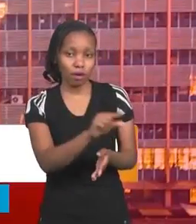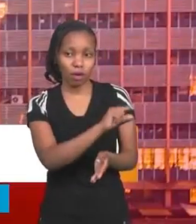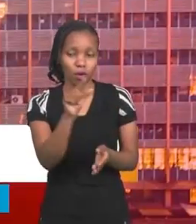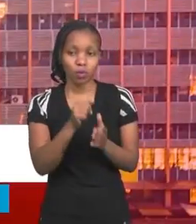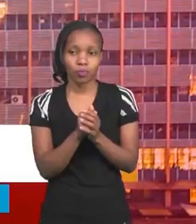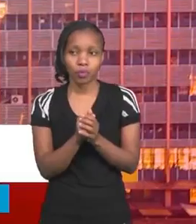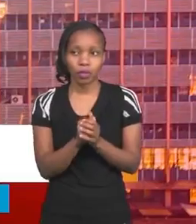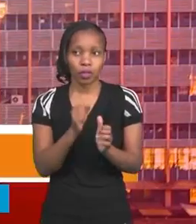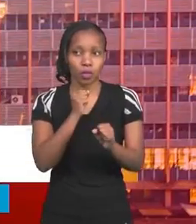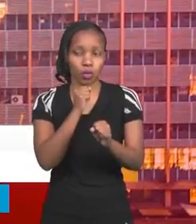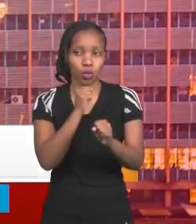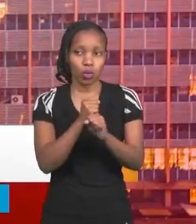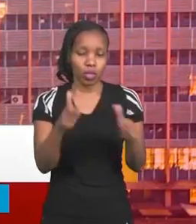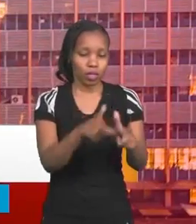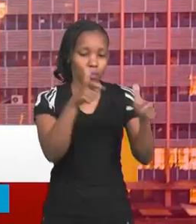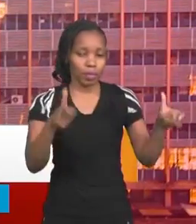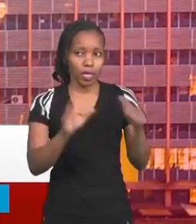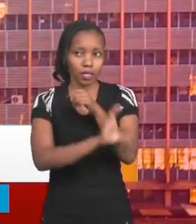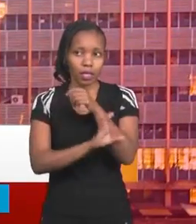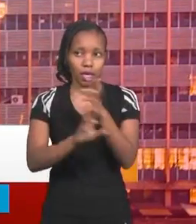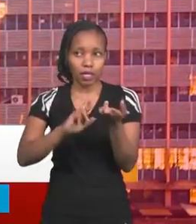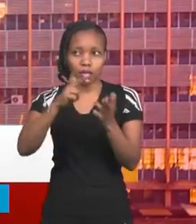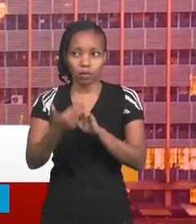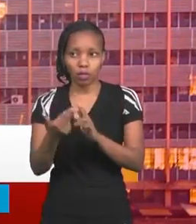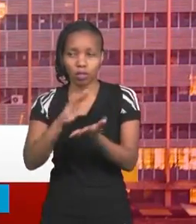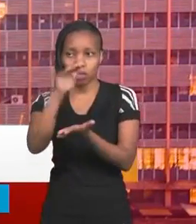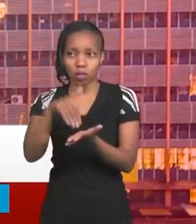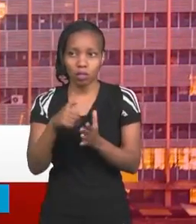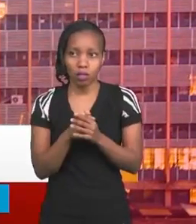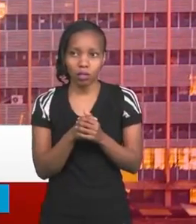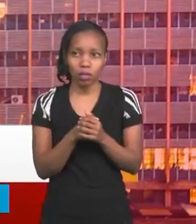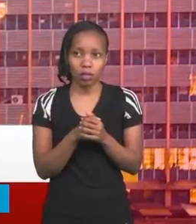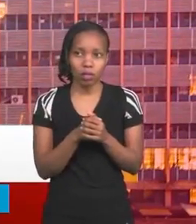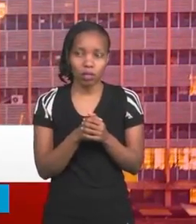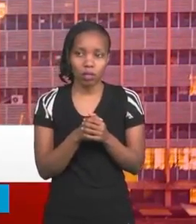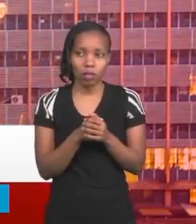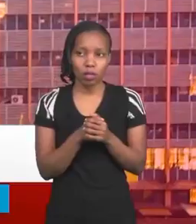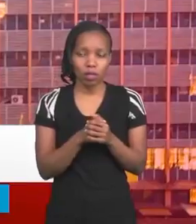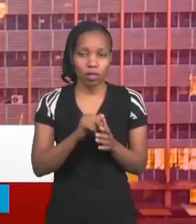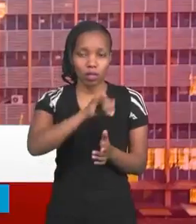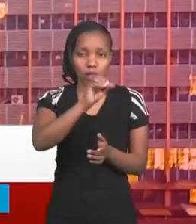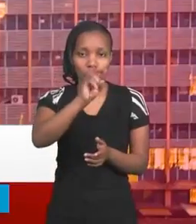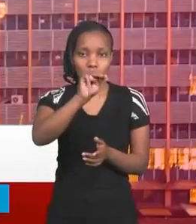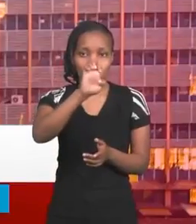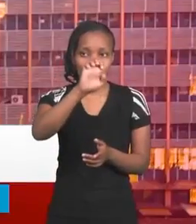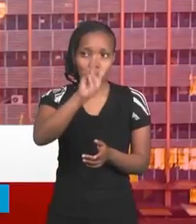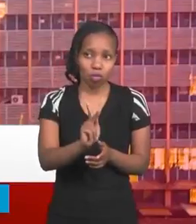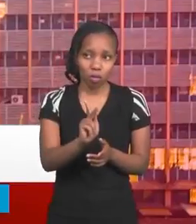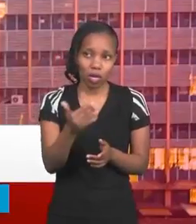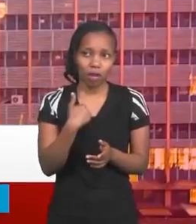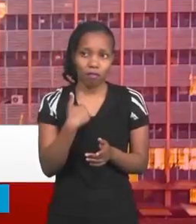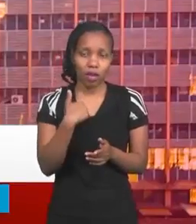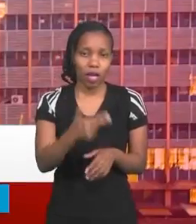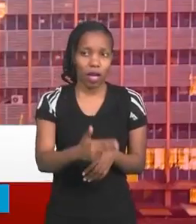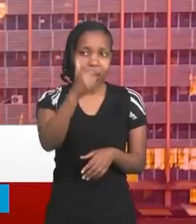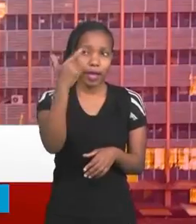among the biggest. Yes, I think it's second. Second after JOMEC. Yeah. Because JOMEC takes up a much